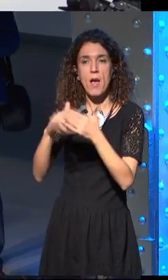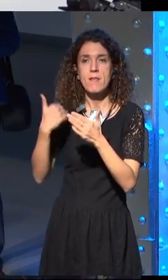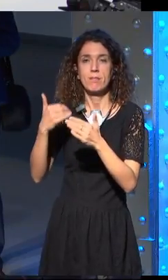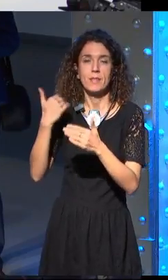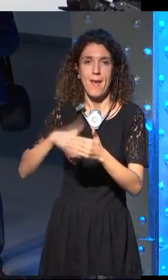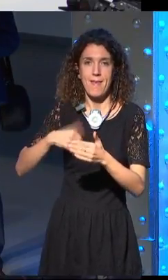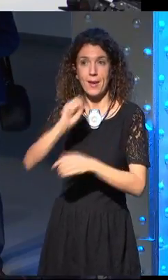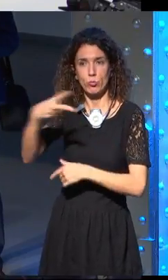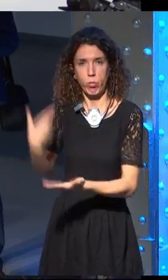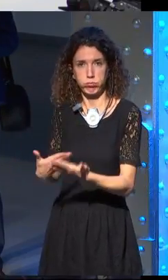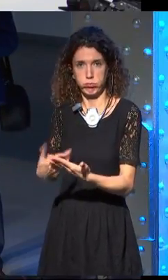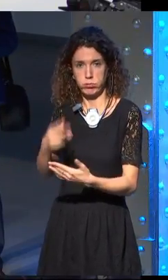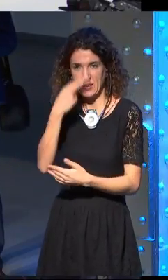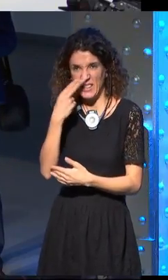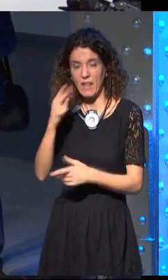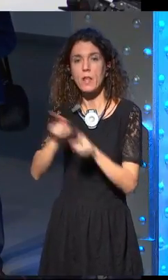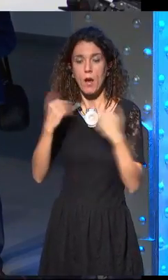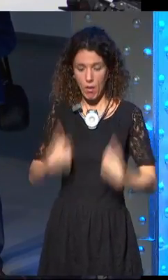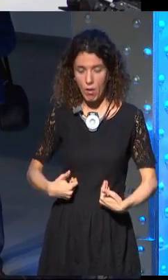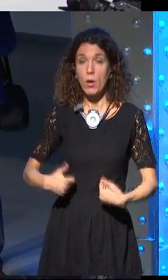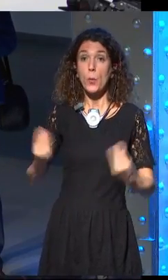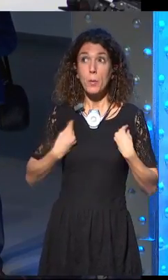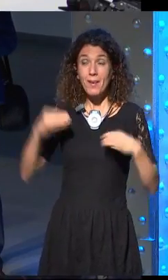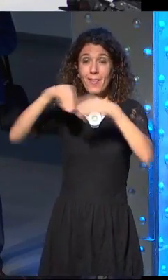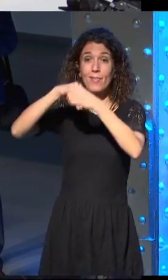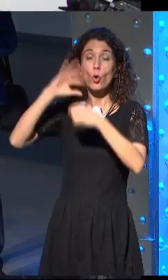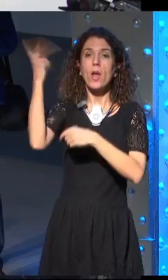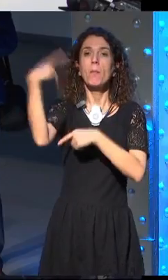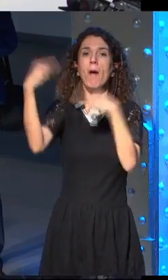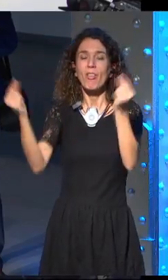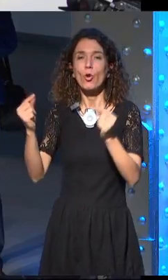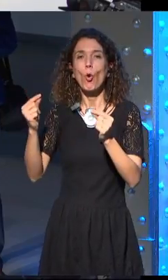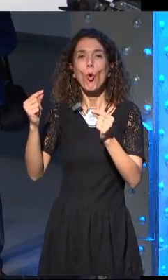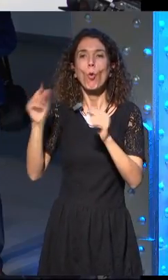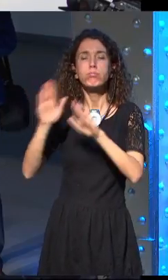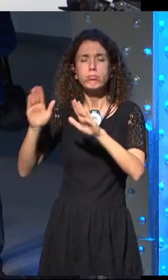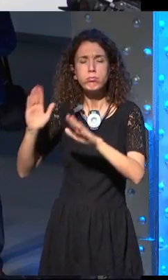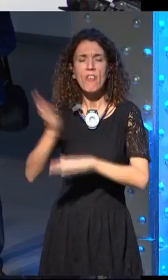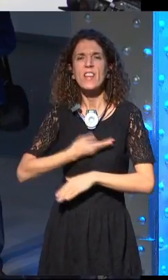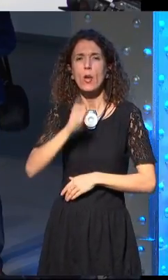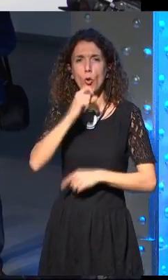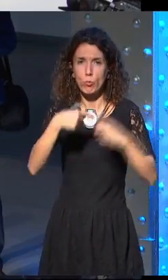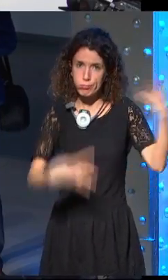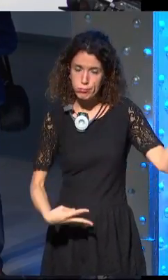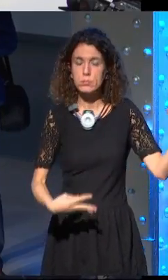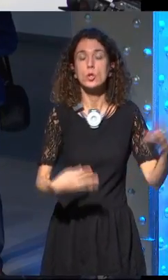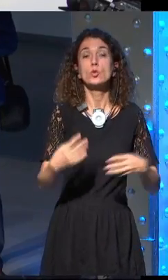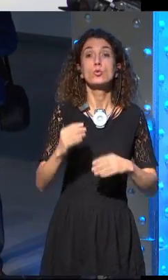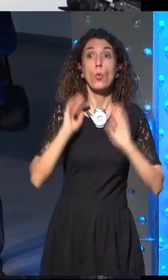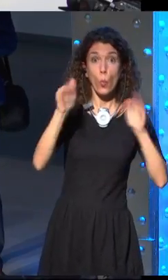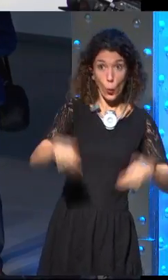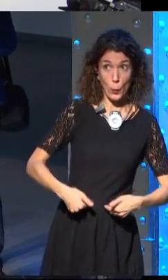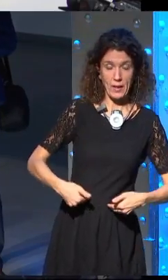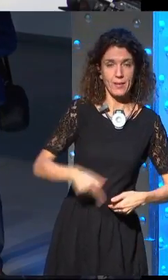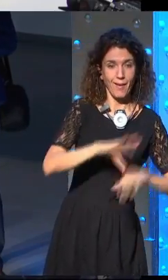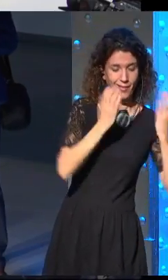science starts to give some interesting results about how the body is affected when you live in space. For example, something very simple. You